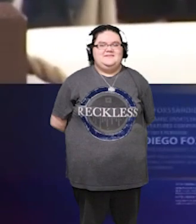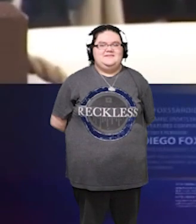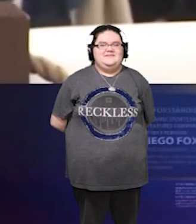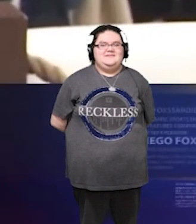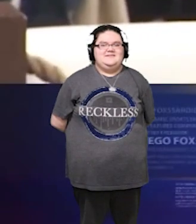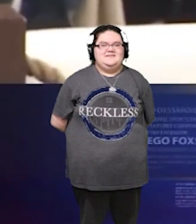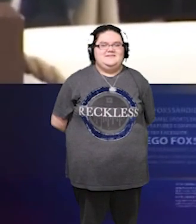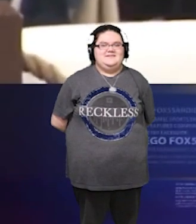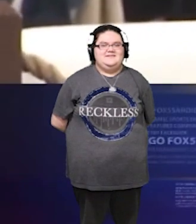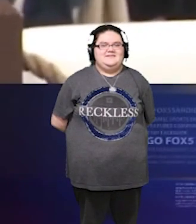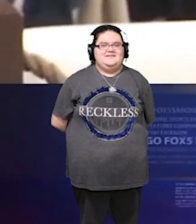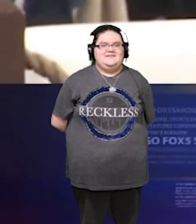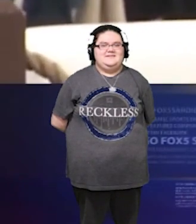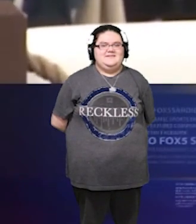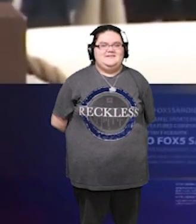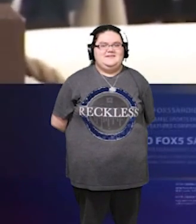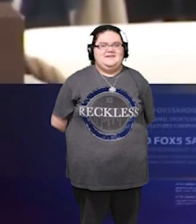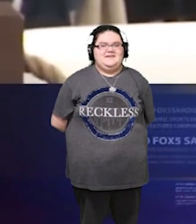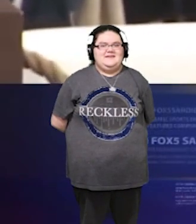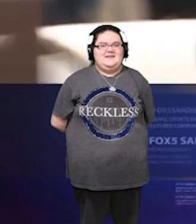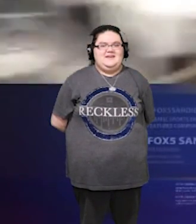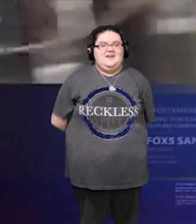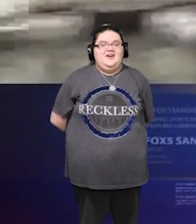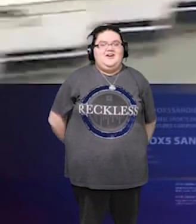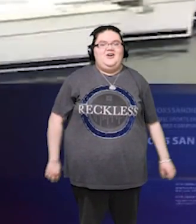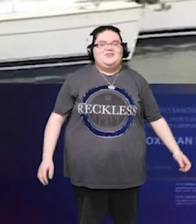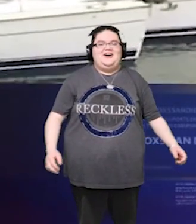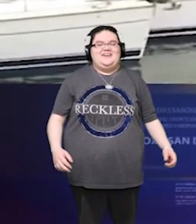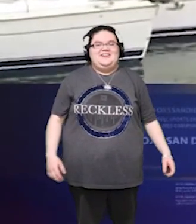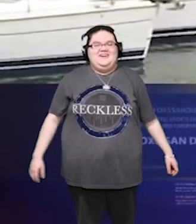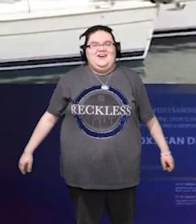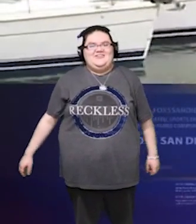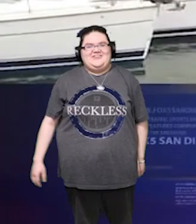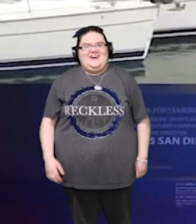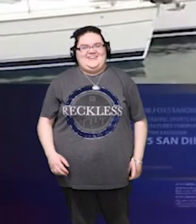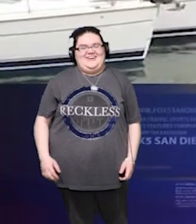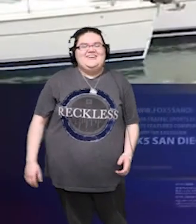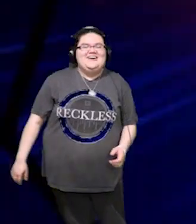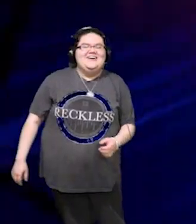Fox 5 Morning News starts. Look over there. And it starts right now. Oh God!